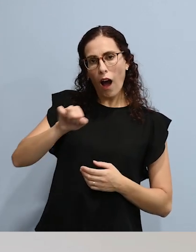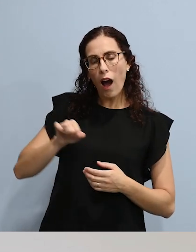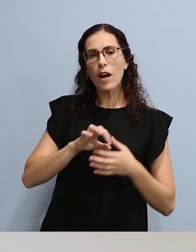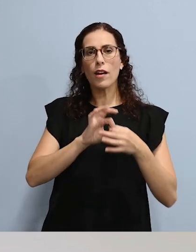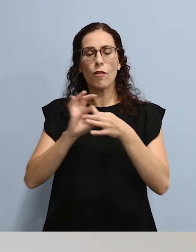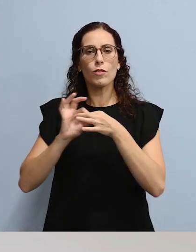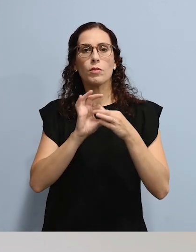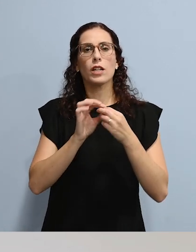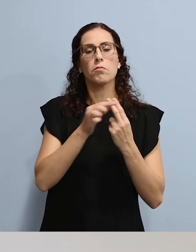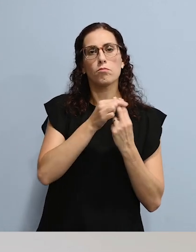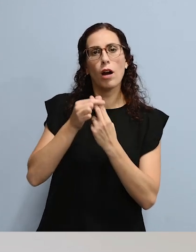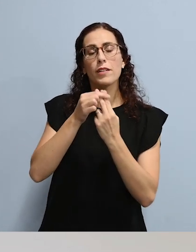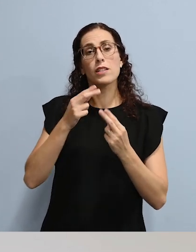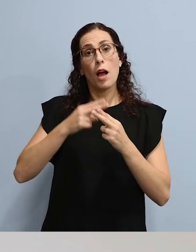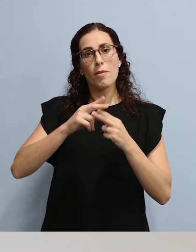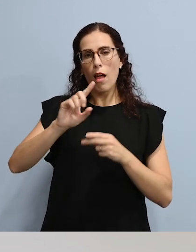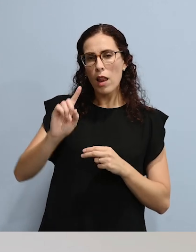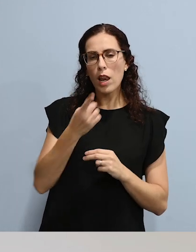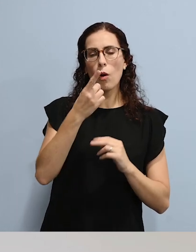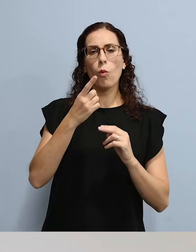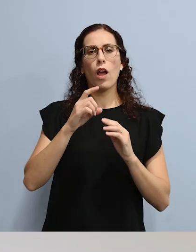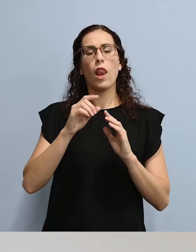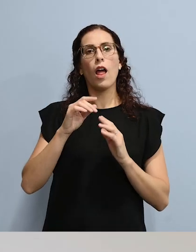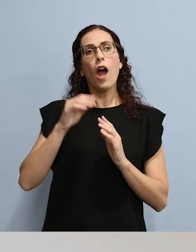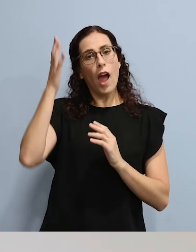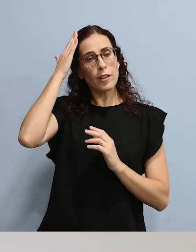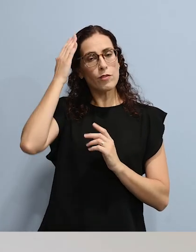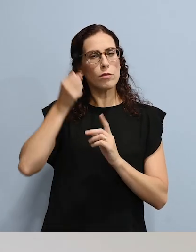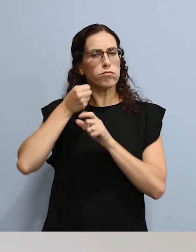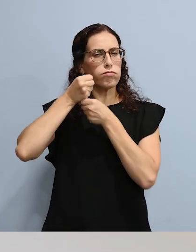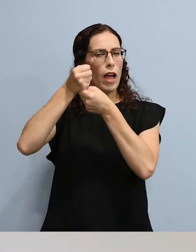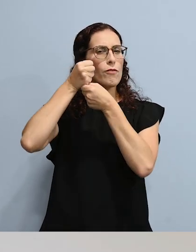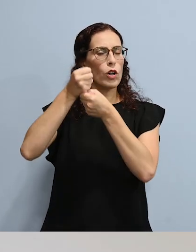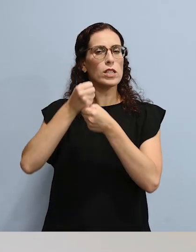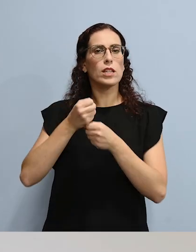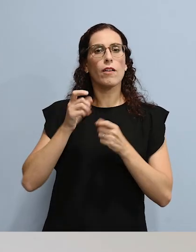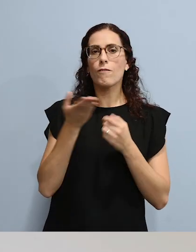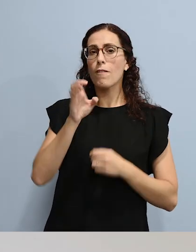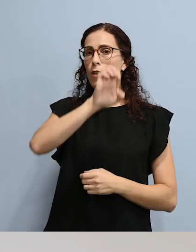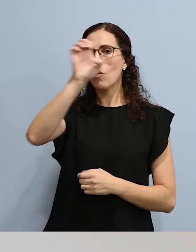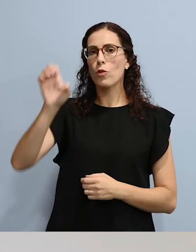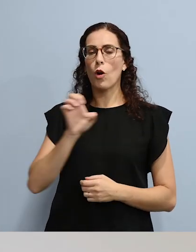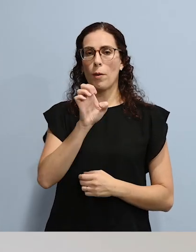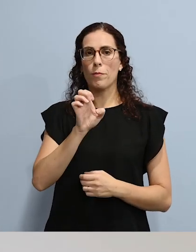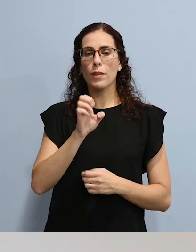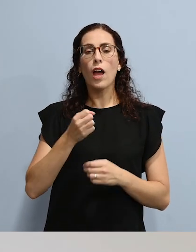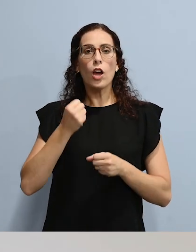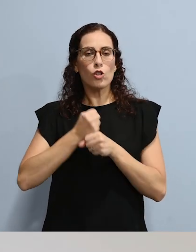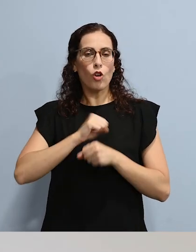That's why ImpactSite and our European partners created the first Autistic Advocacy Academy in